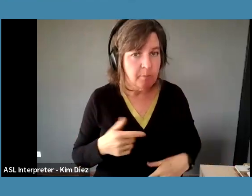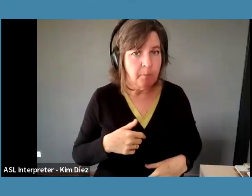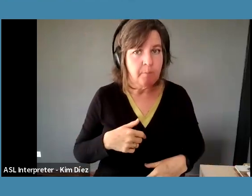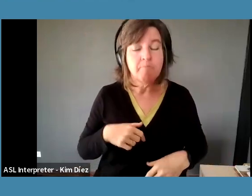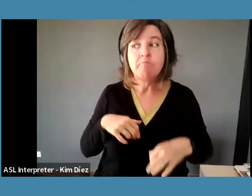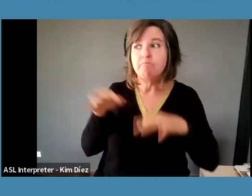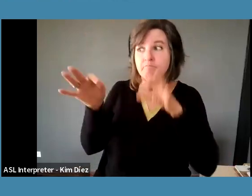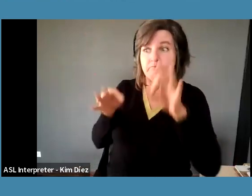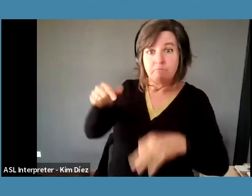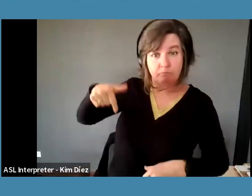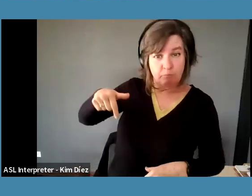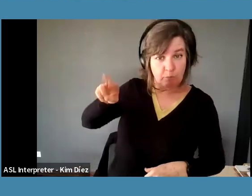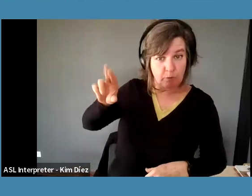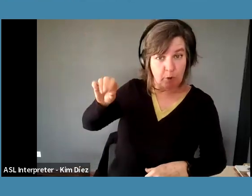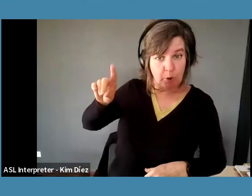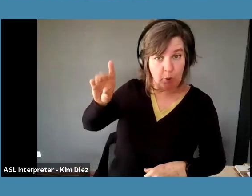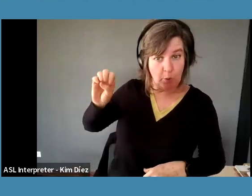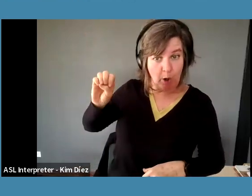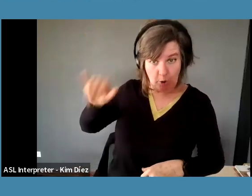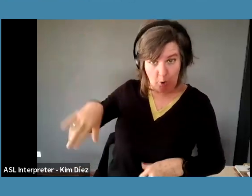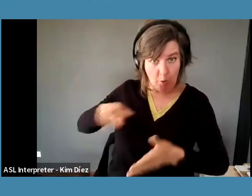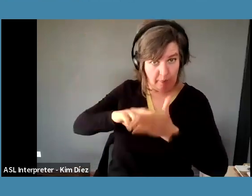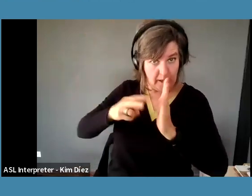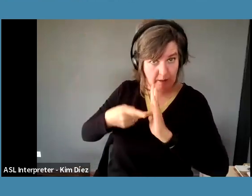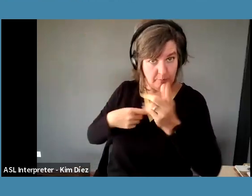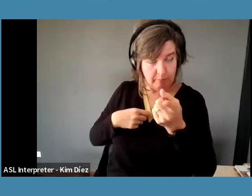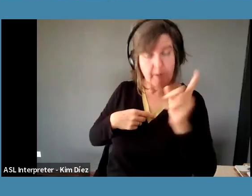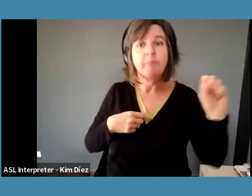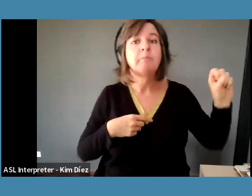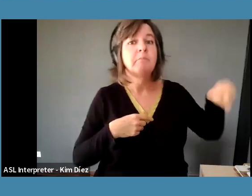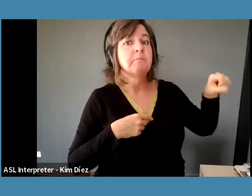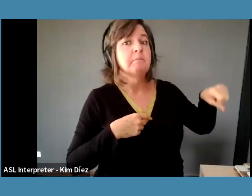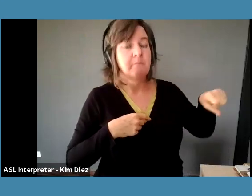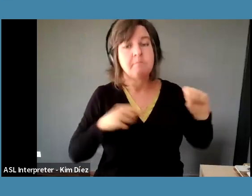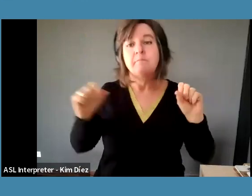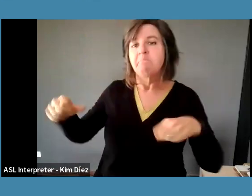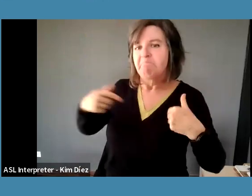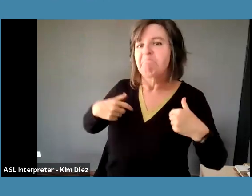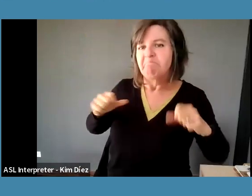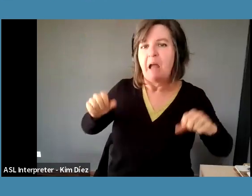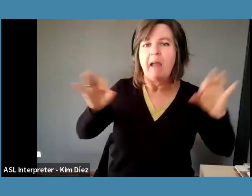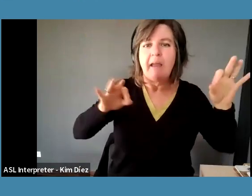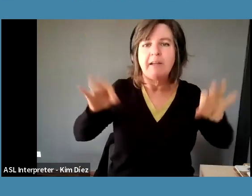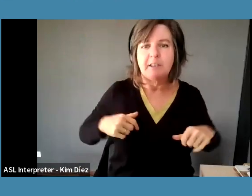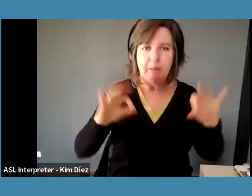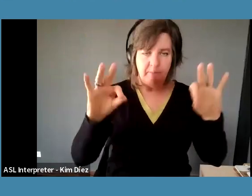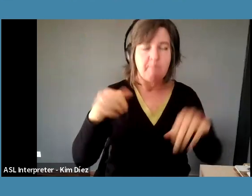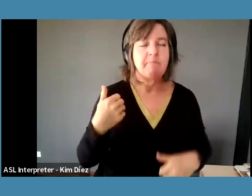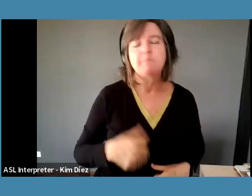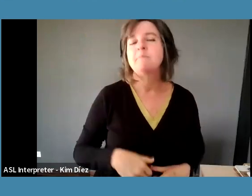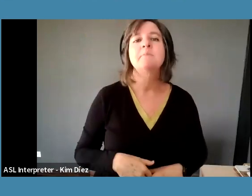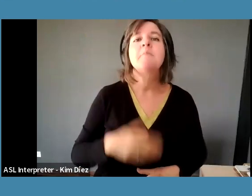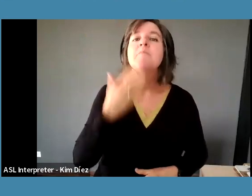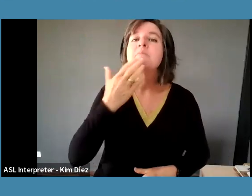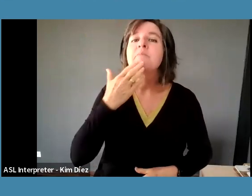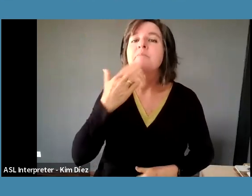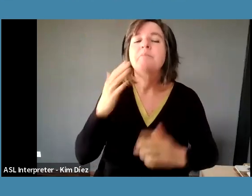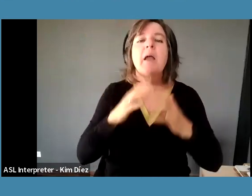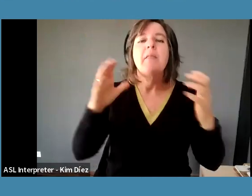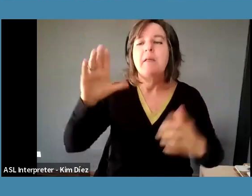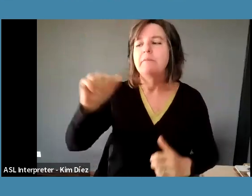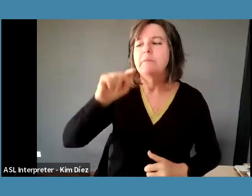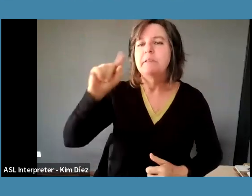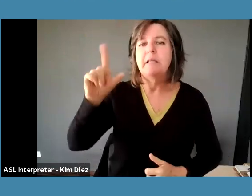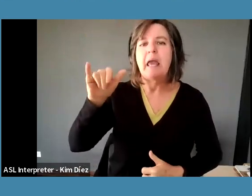Explain the QR code. Are you talking about that? Yes. Yes, I can do that. Yeah. Okay. All right. Thank you so much, Caitlin.